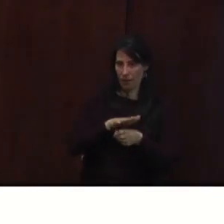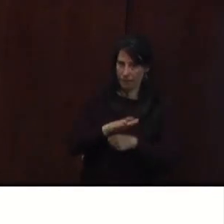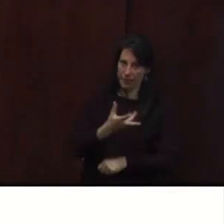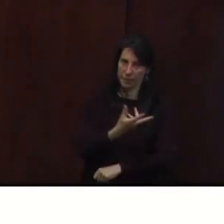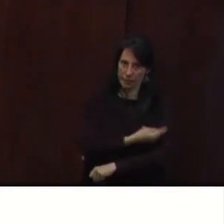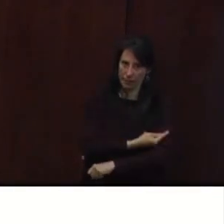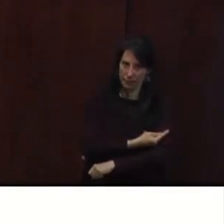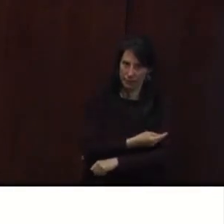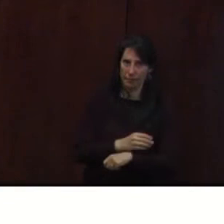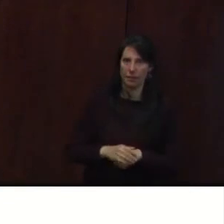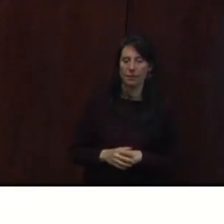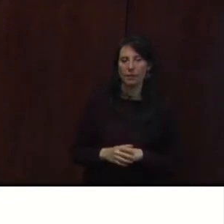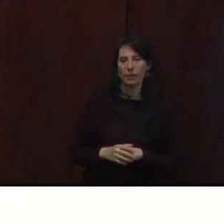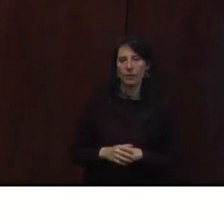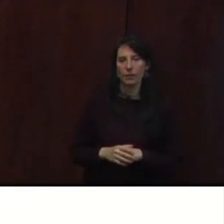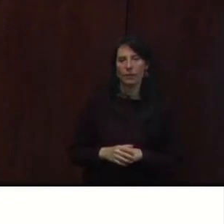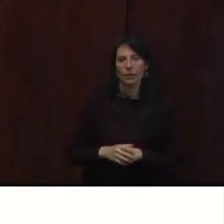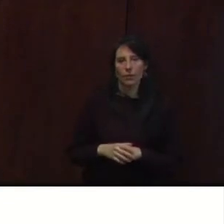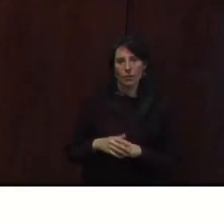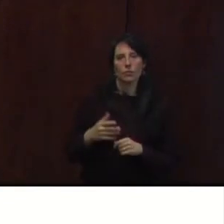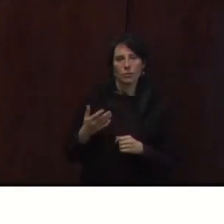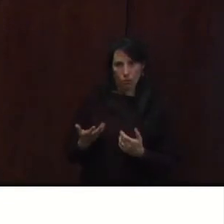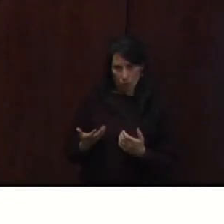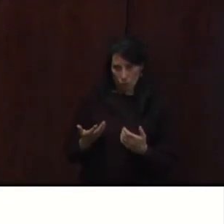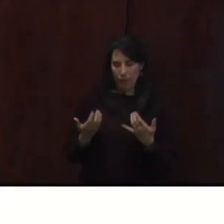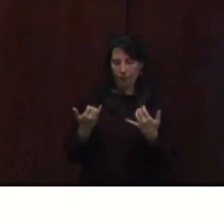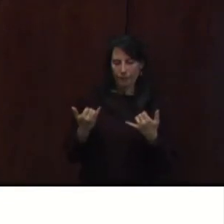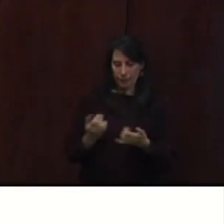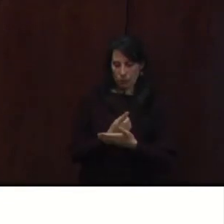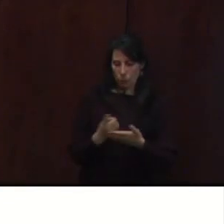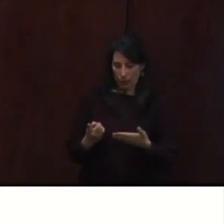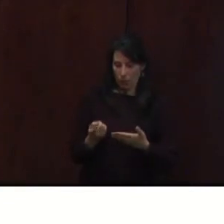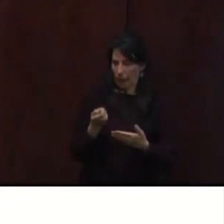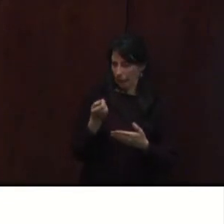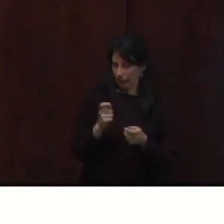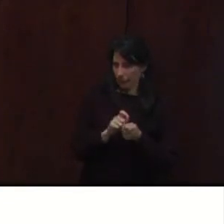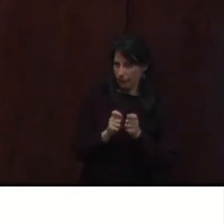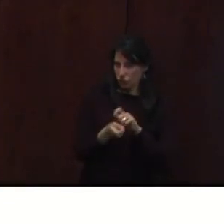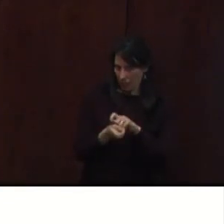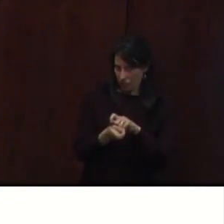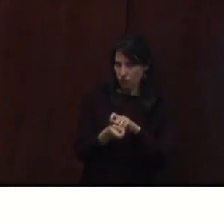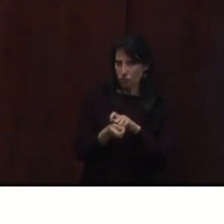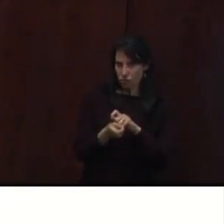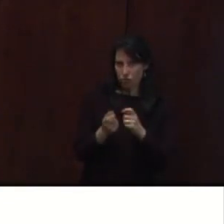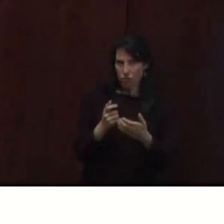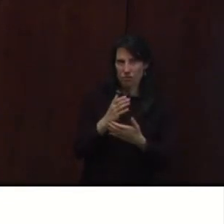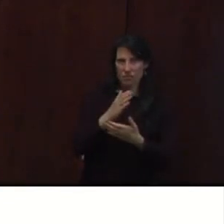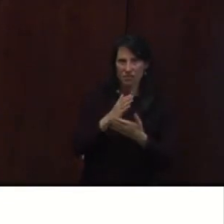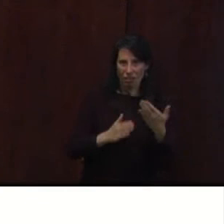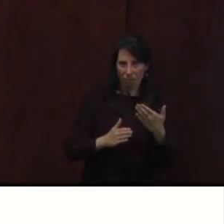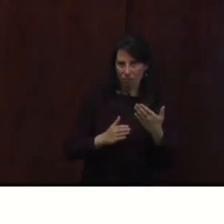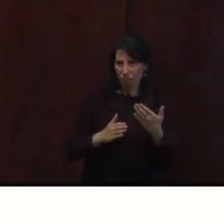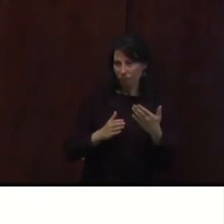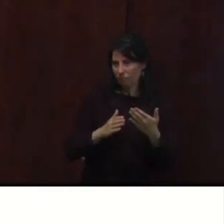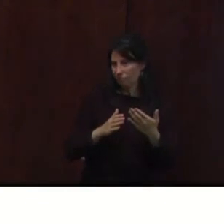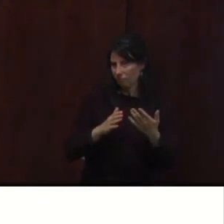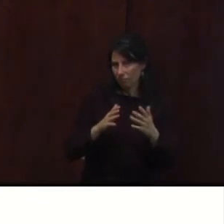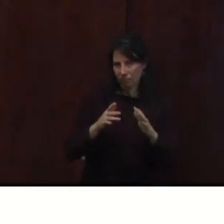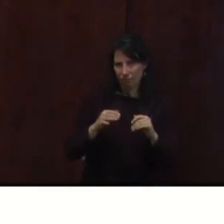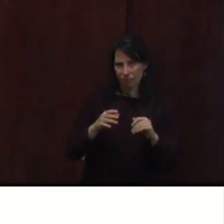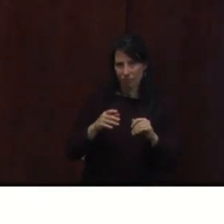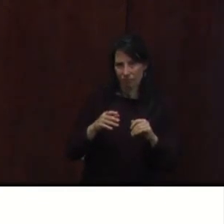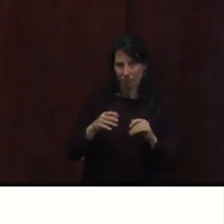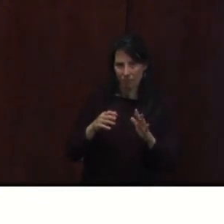So we're shifting models beginning. We started some of that this week by removing some of our administrative burden from pre-vaccine